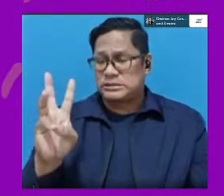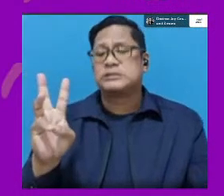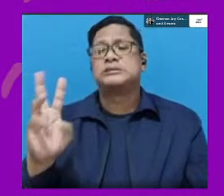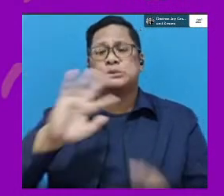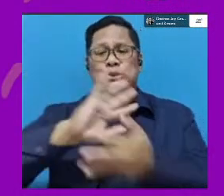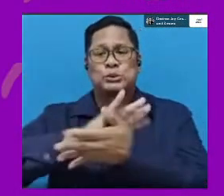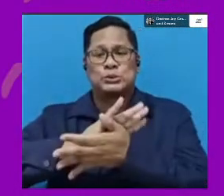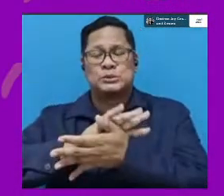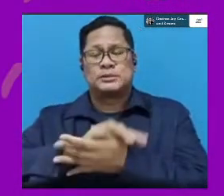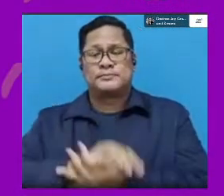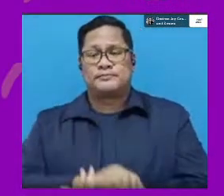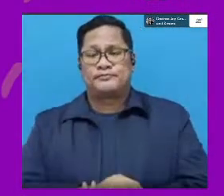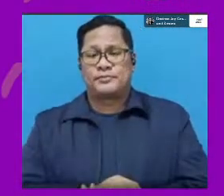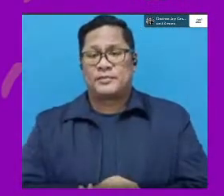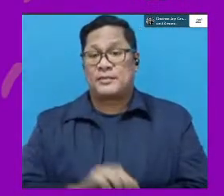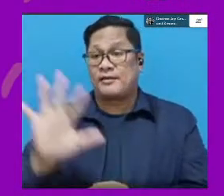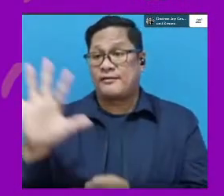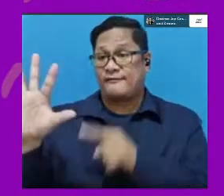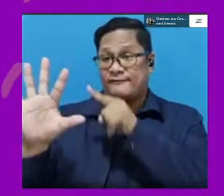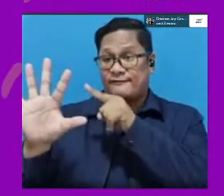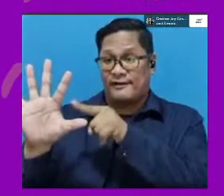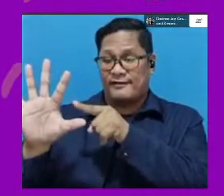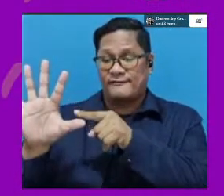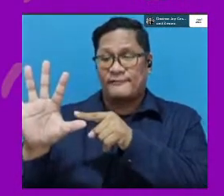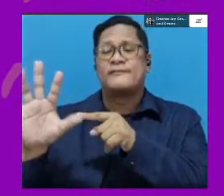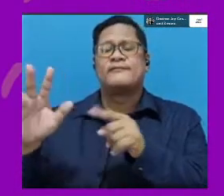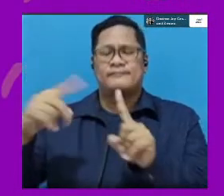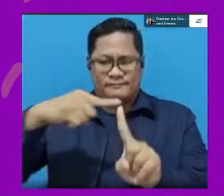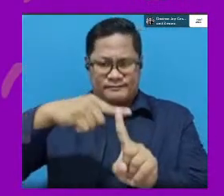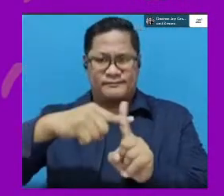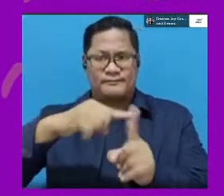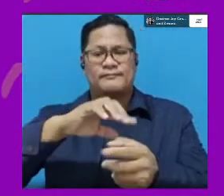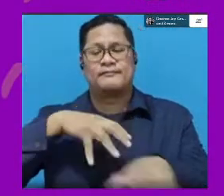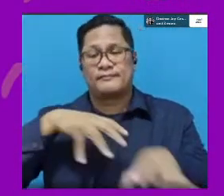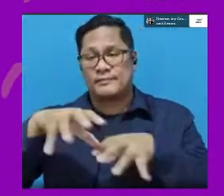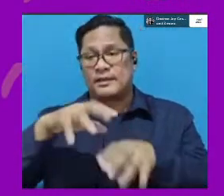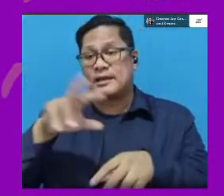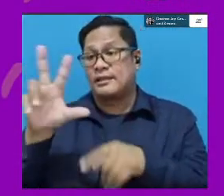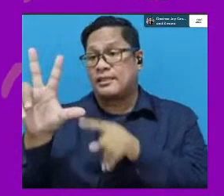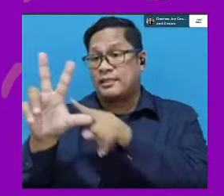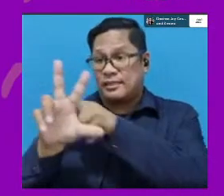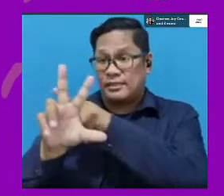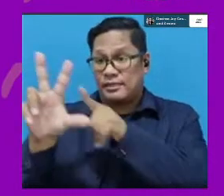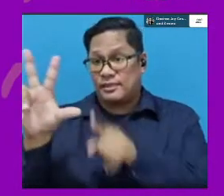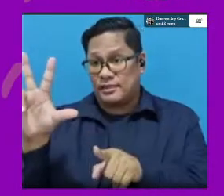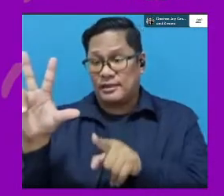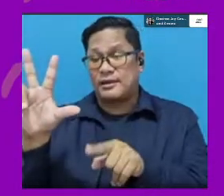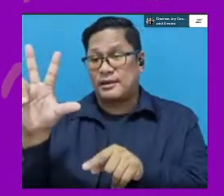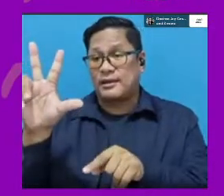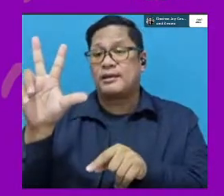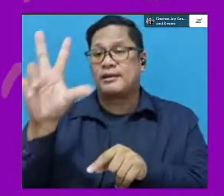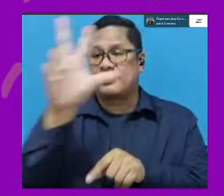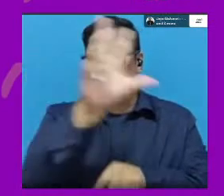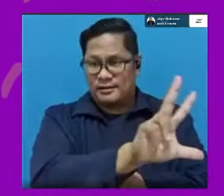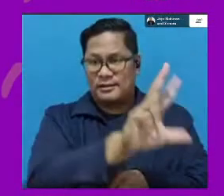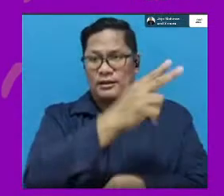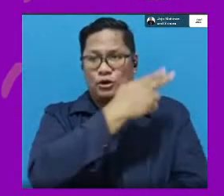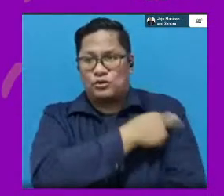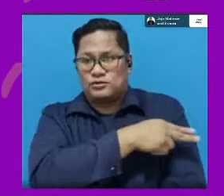cases, 5 of which are active. 3 of them are in the hospital in Surigao